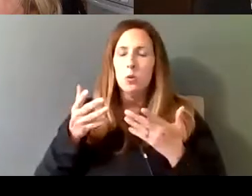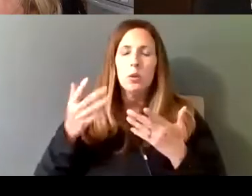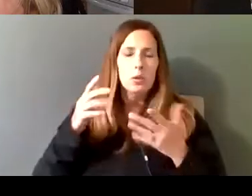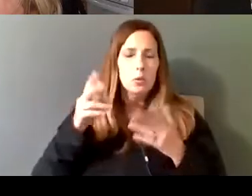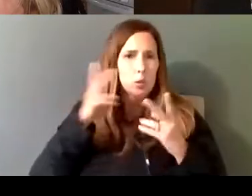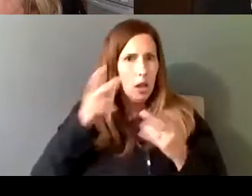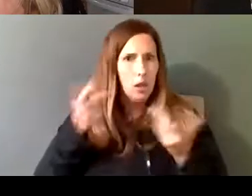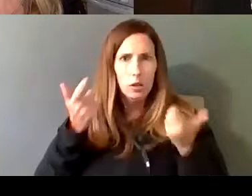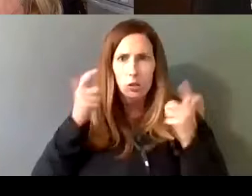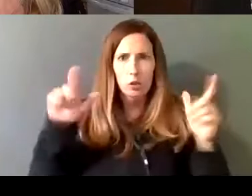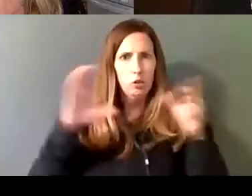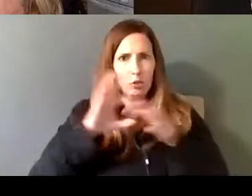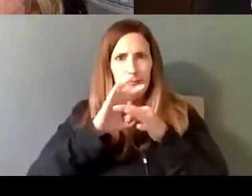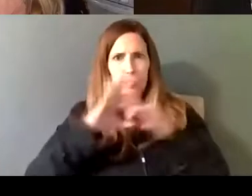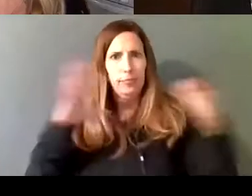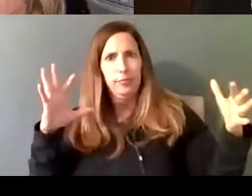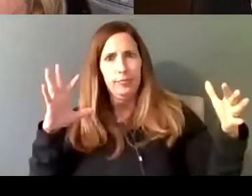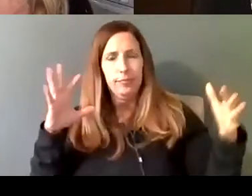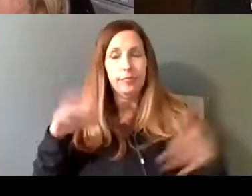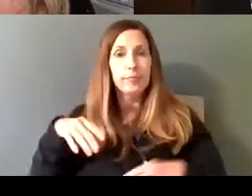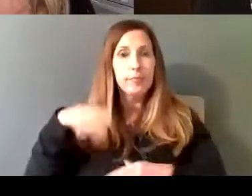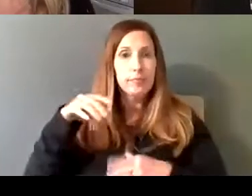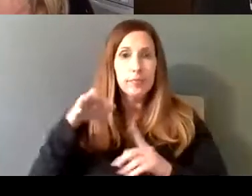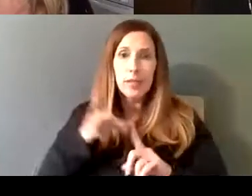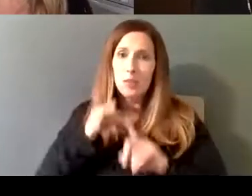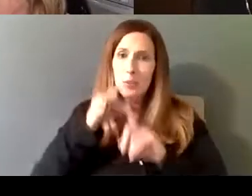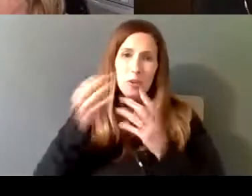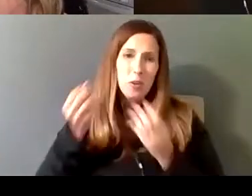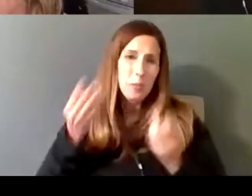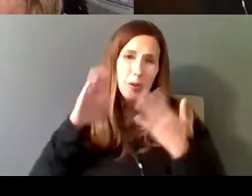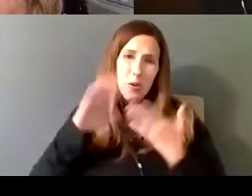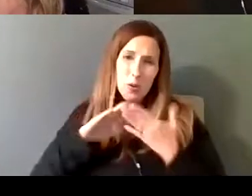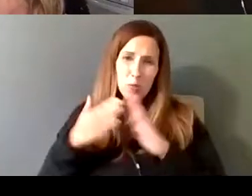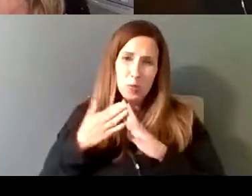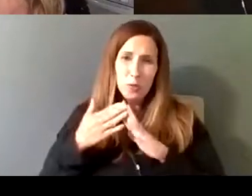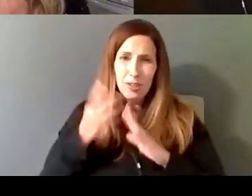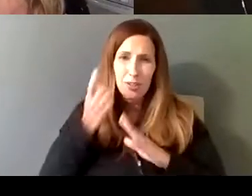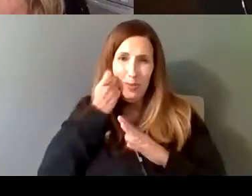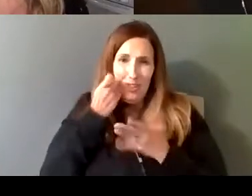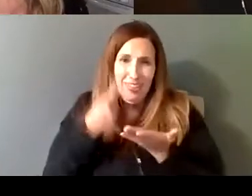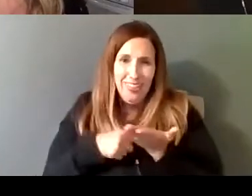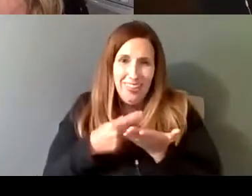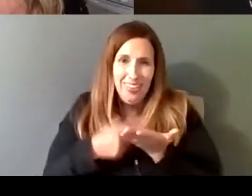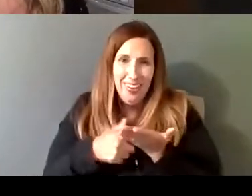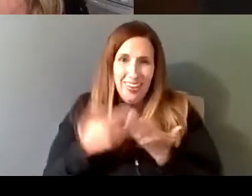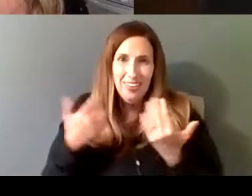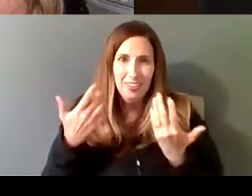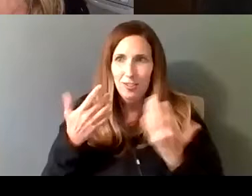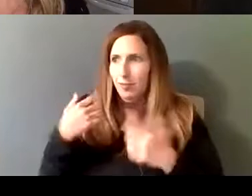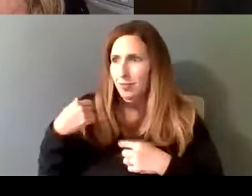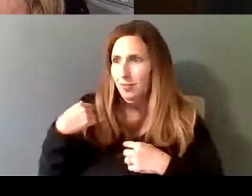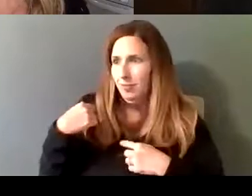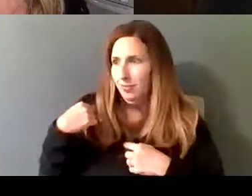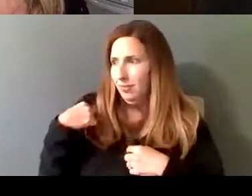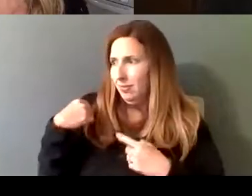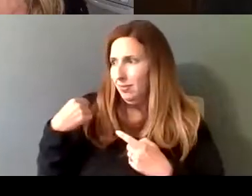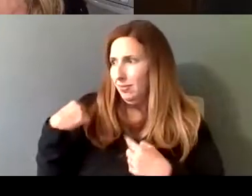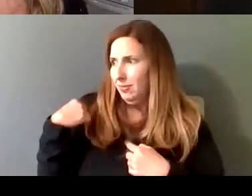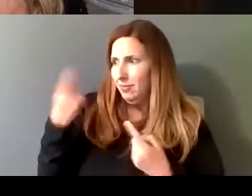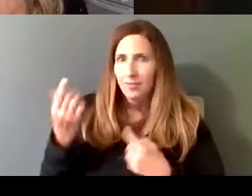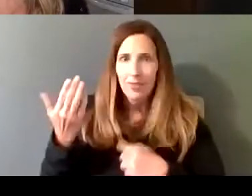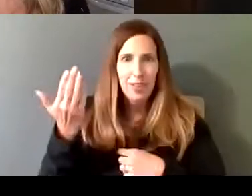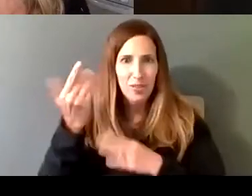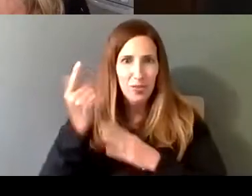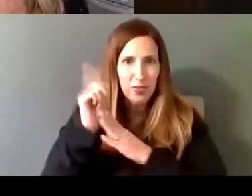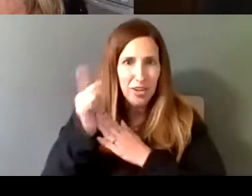And especially because we have many communities, as we've all been talking about just in the last 15